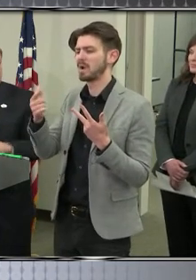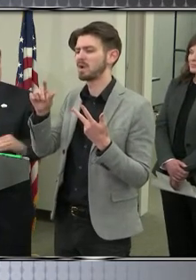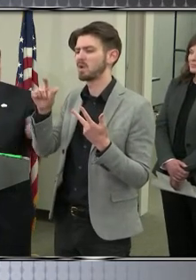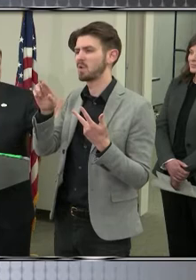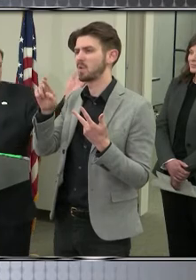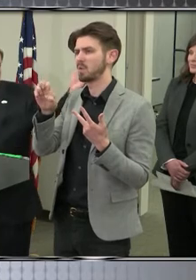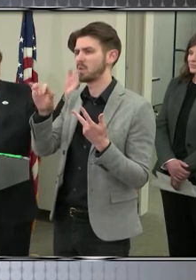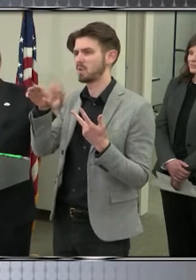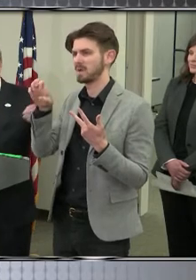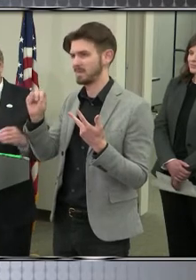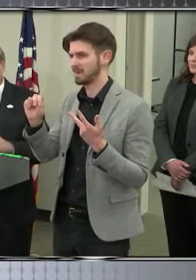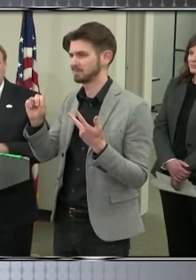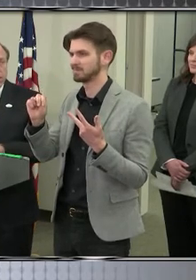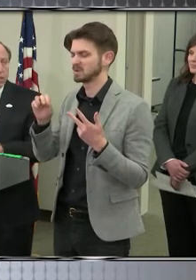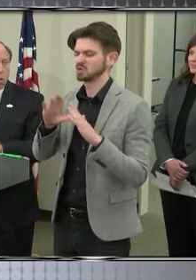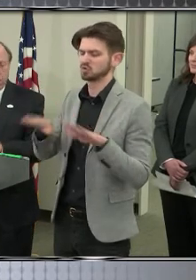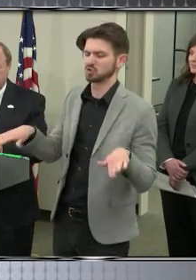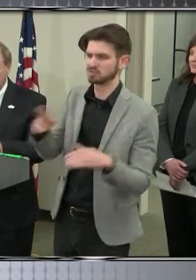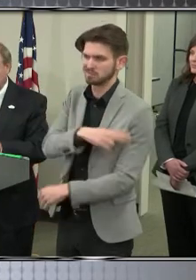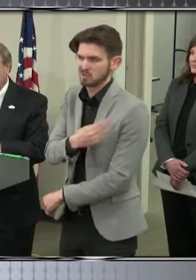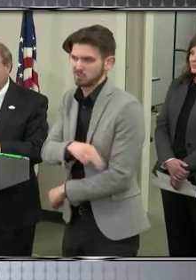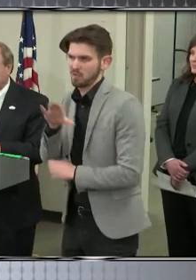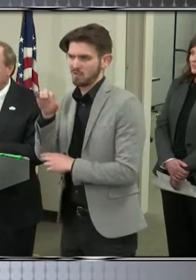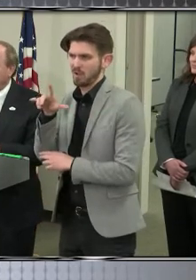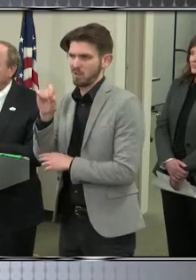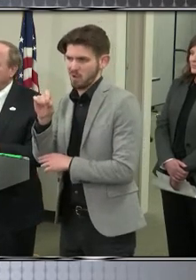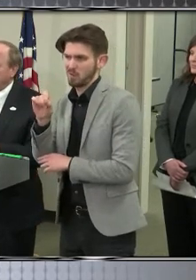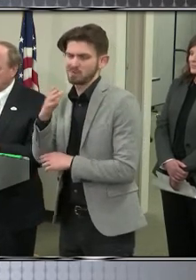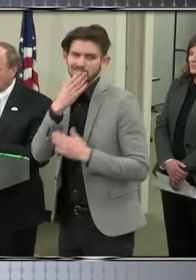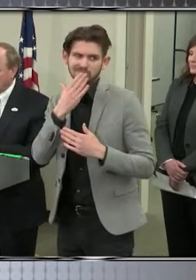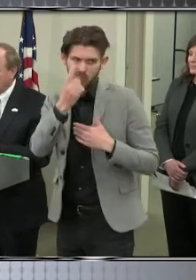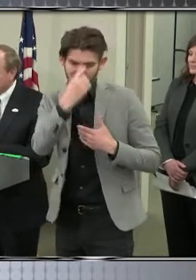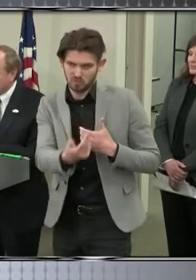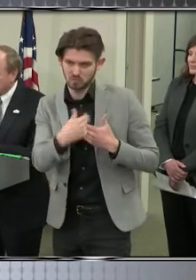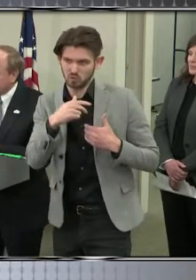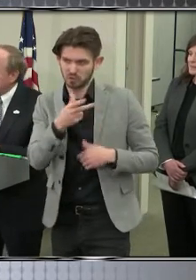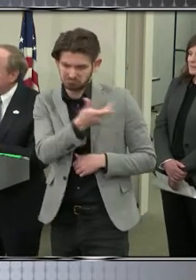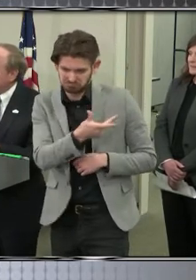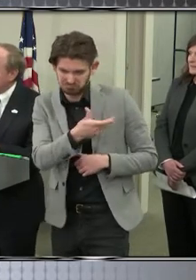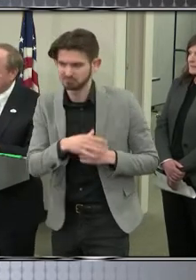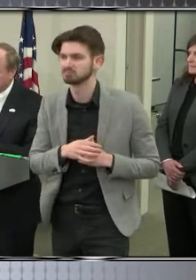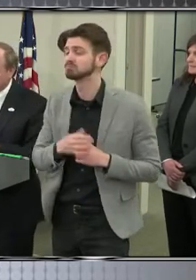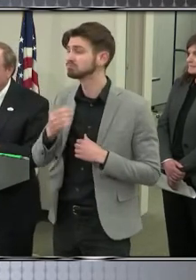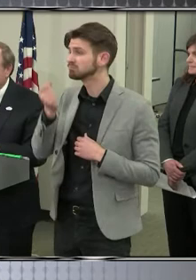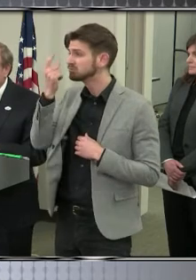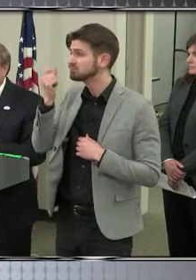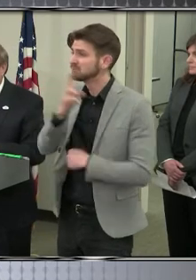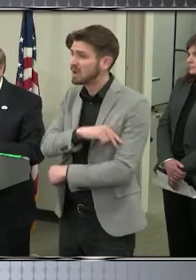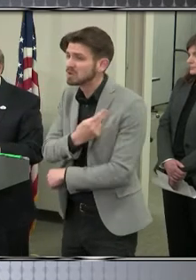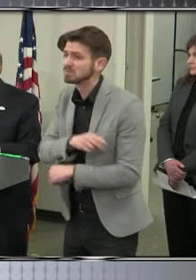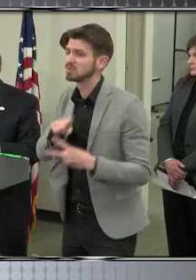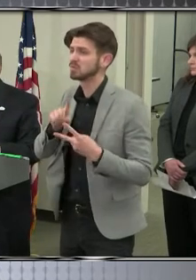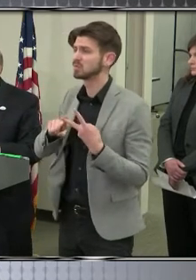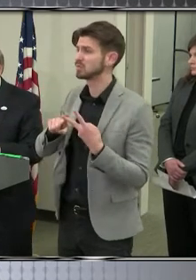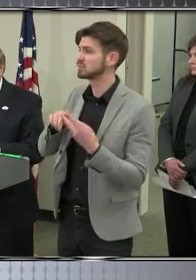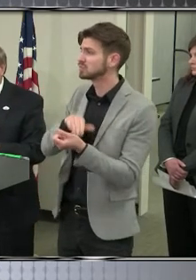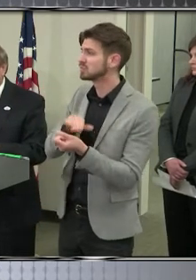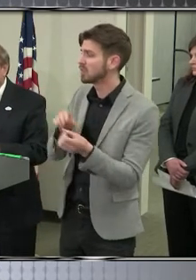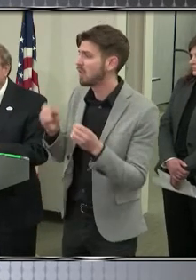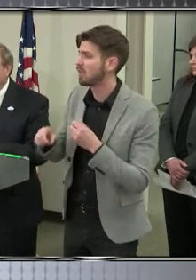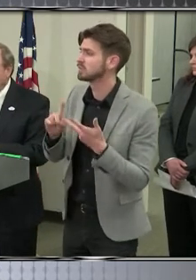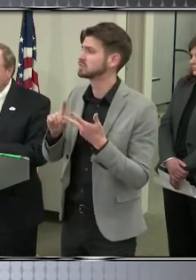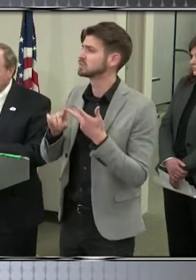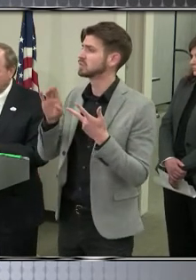Children's Hospital, Colorado. Thank you all for being here. Folks, our hospitals, our doctor's offices, our urgent care